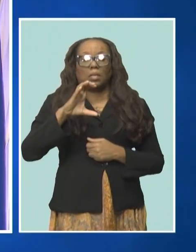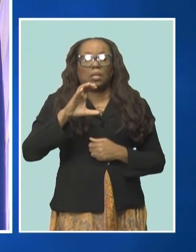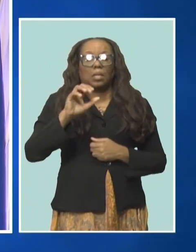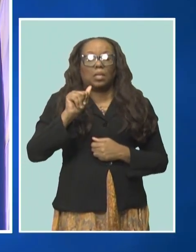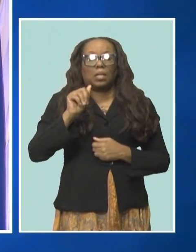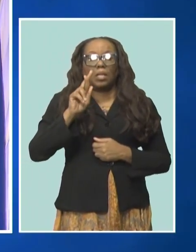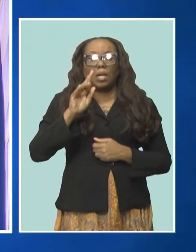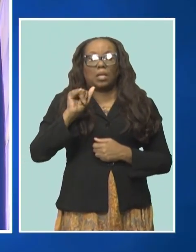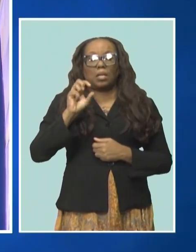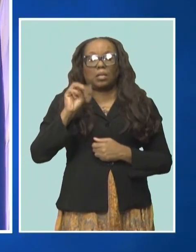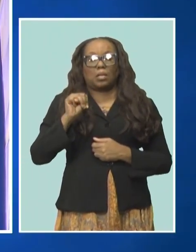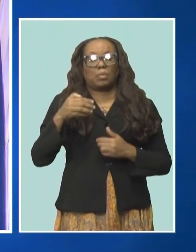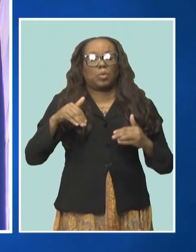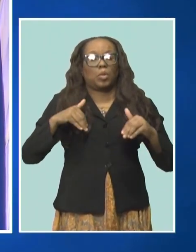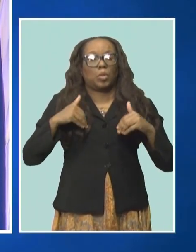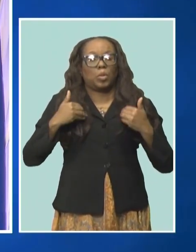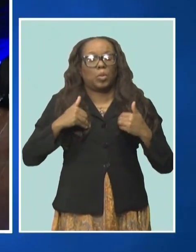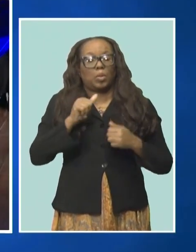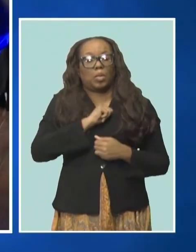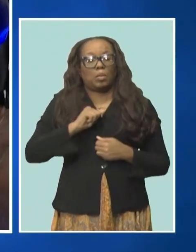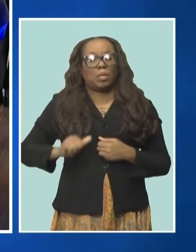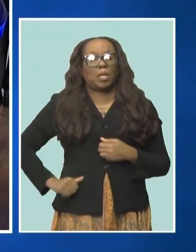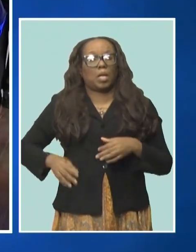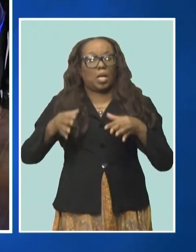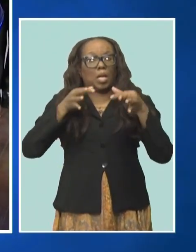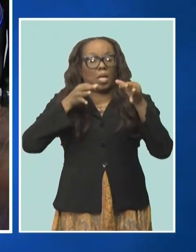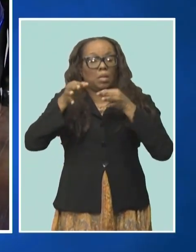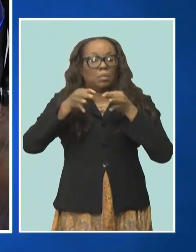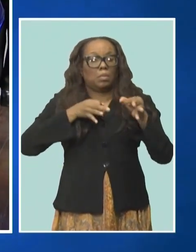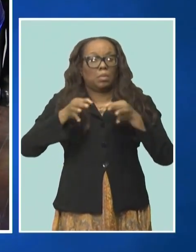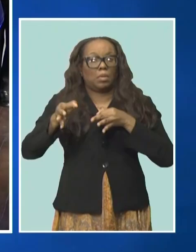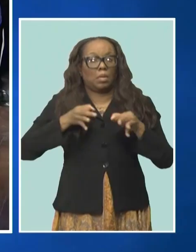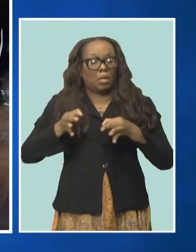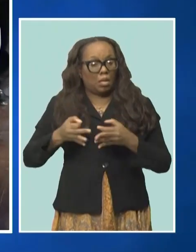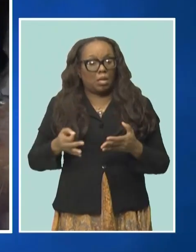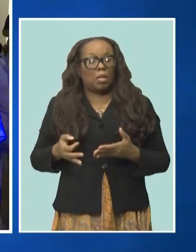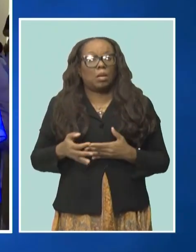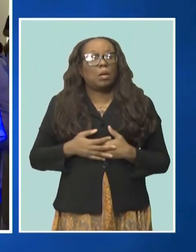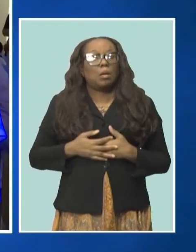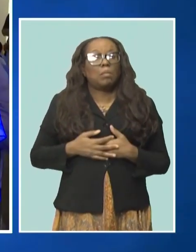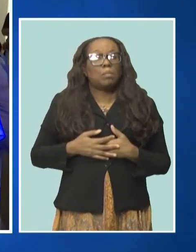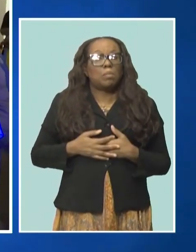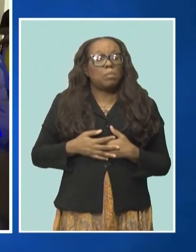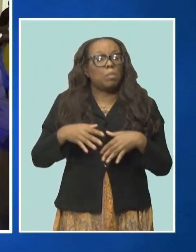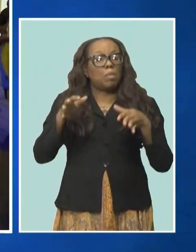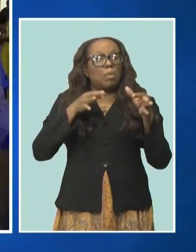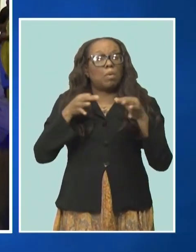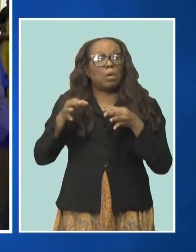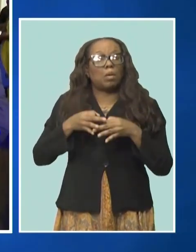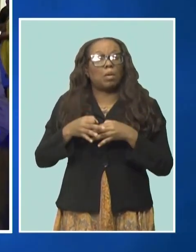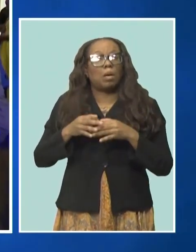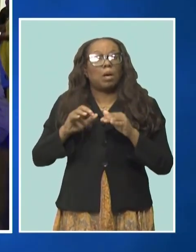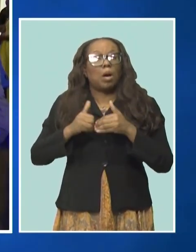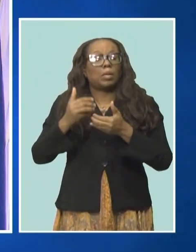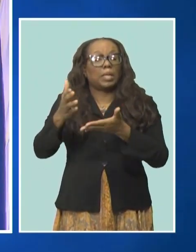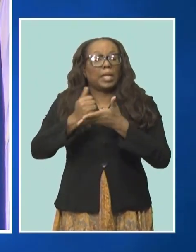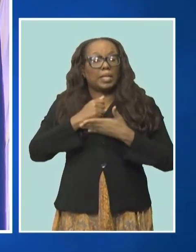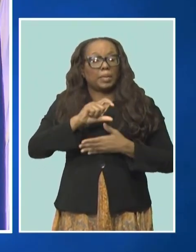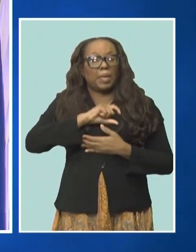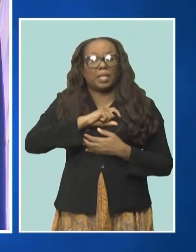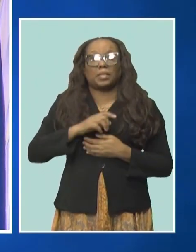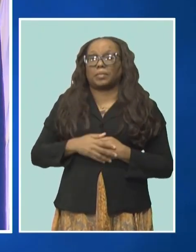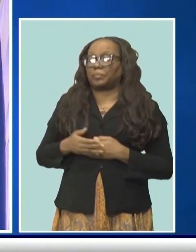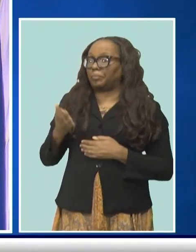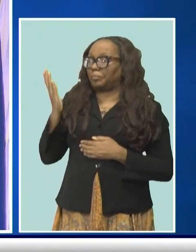for Barbados, Ashley Lashley, explained to the guides and scouts what it will take to be able to obtain the badge. The CARICOM